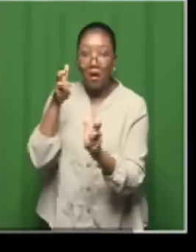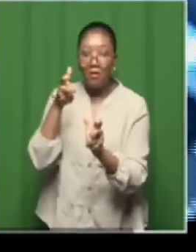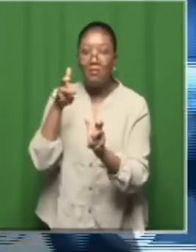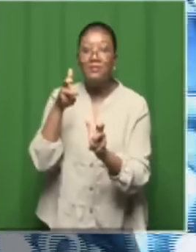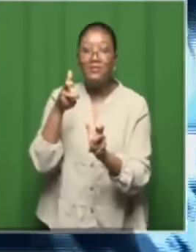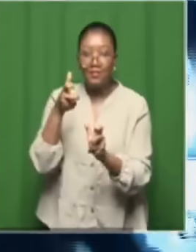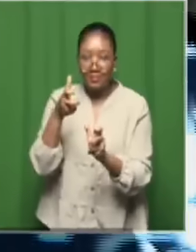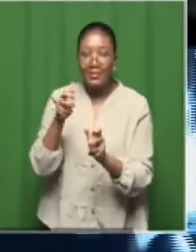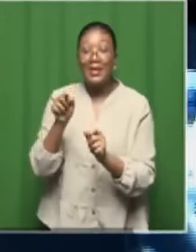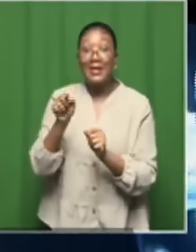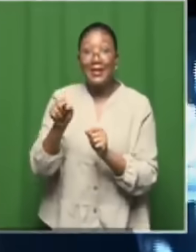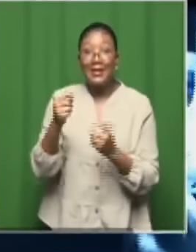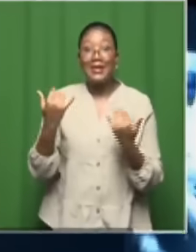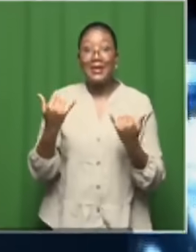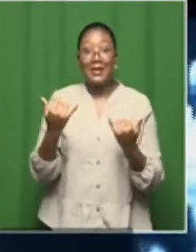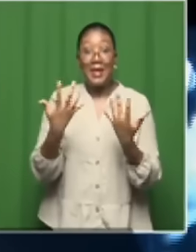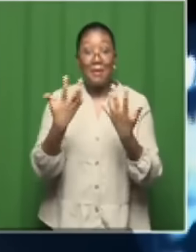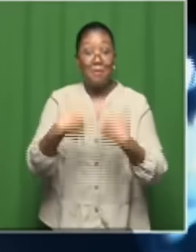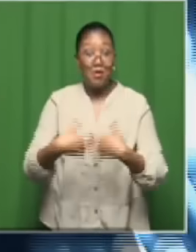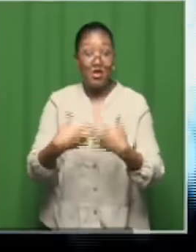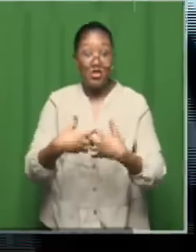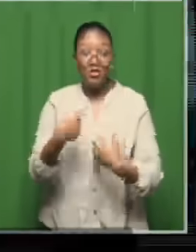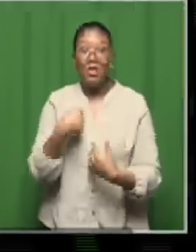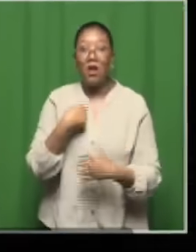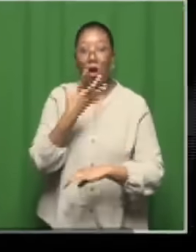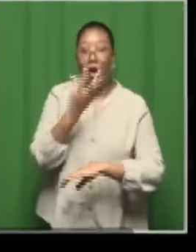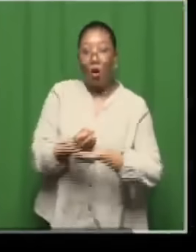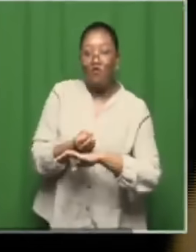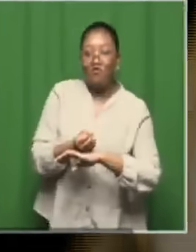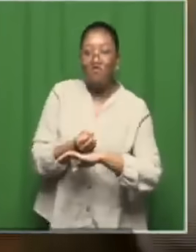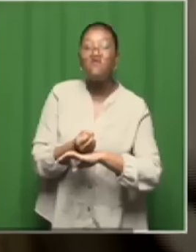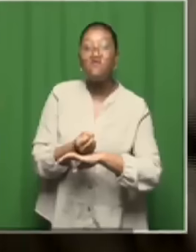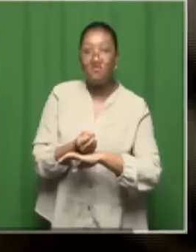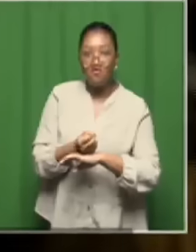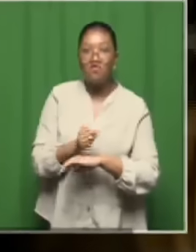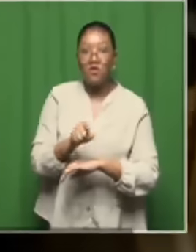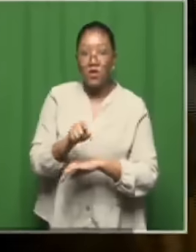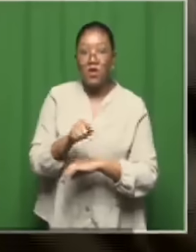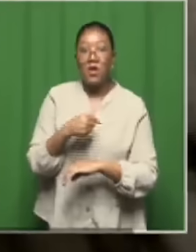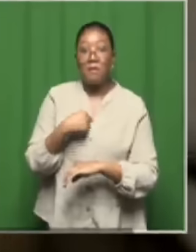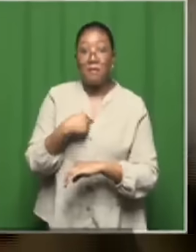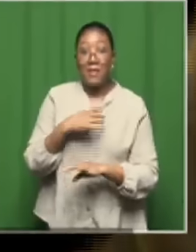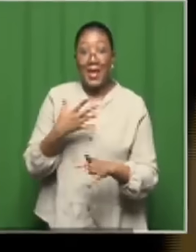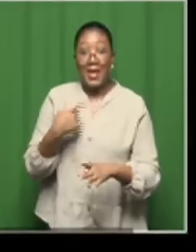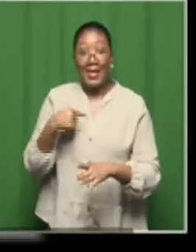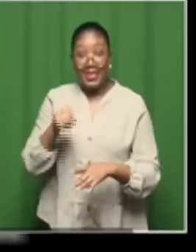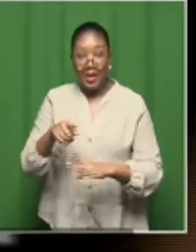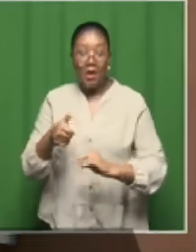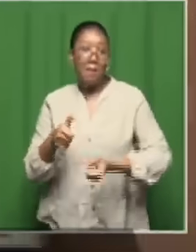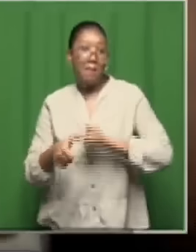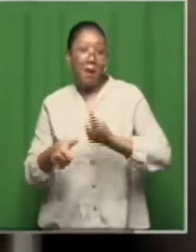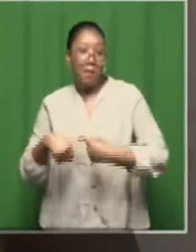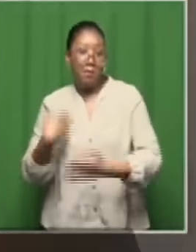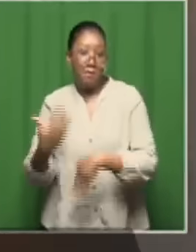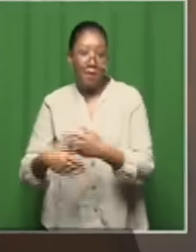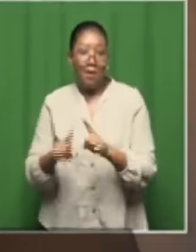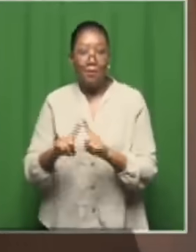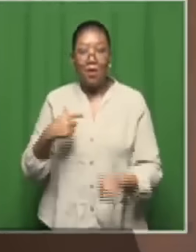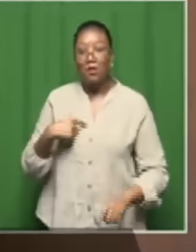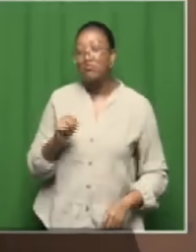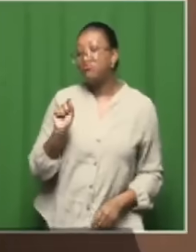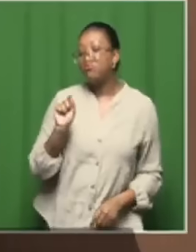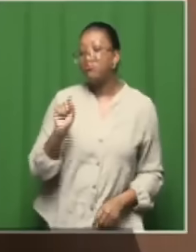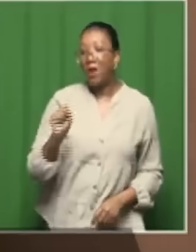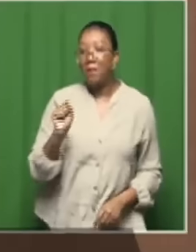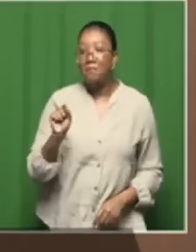mode. Automatically, the machine will go off and then it will calibrate on its own. We just have to select a feature, which you can